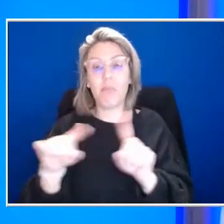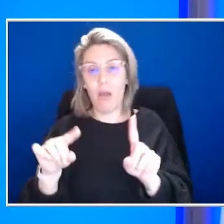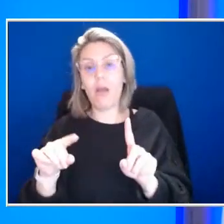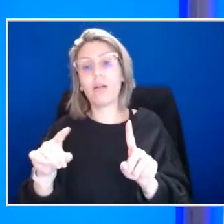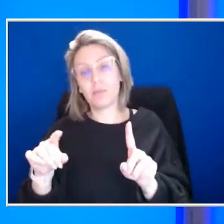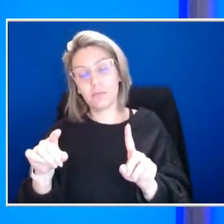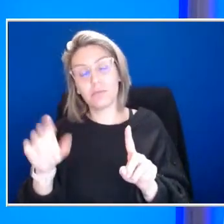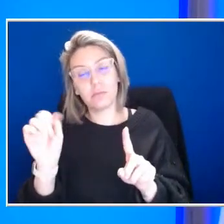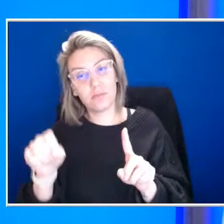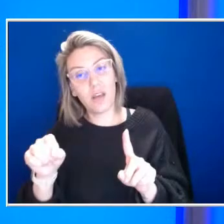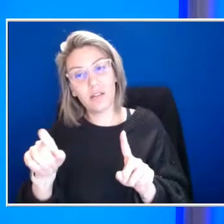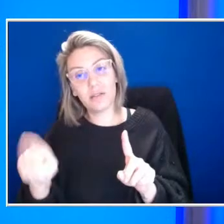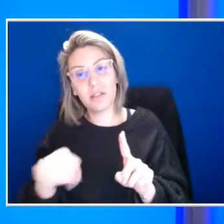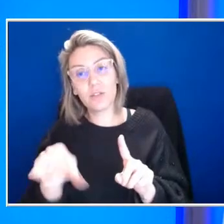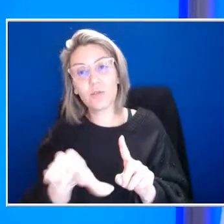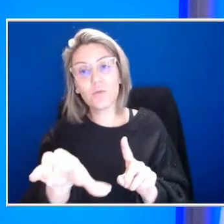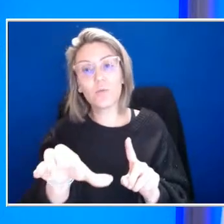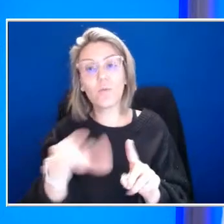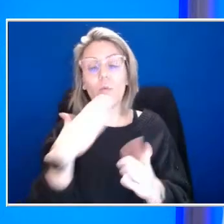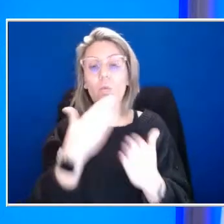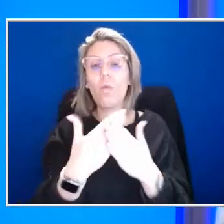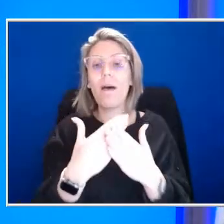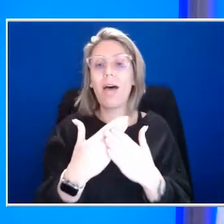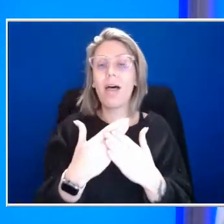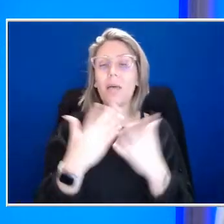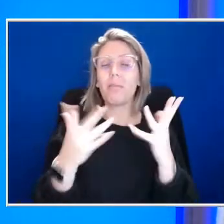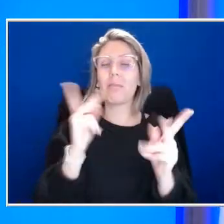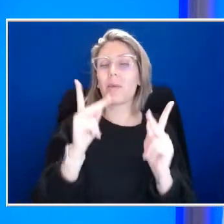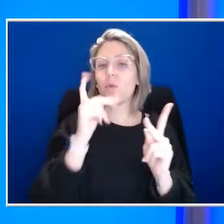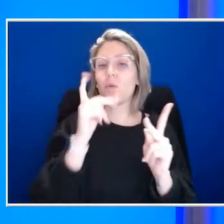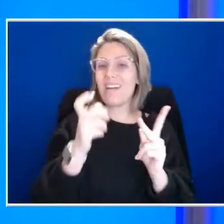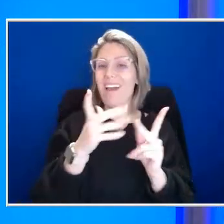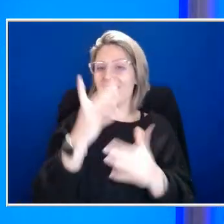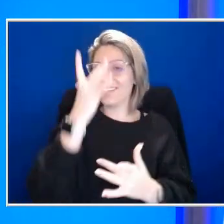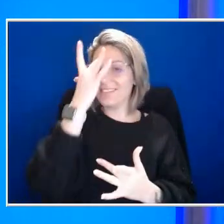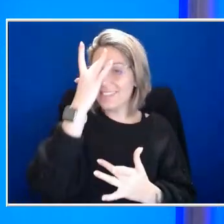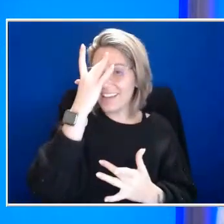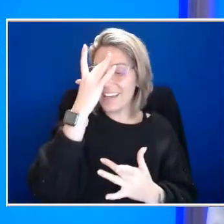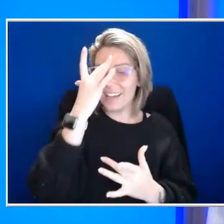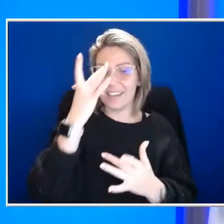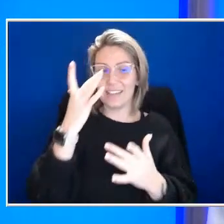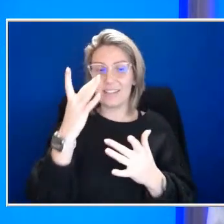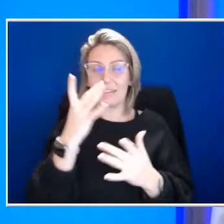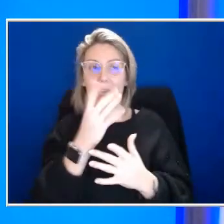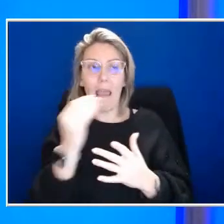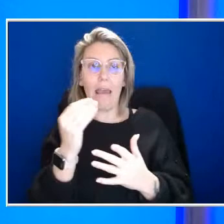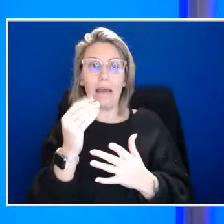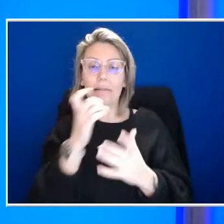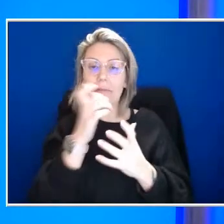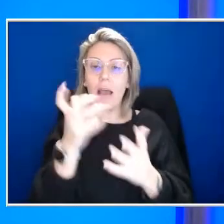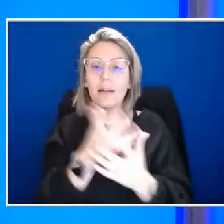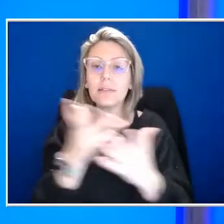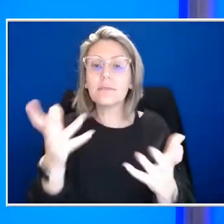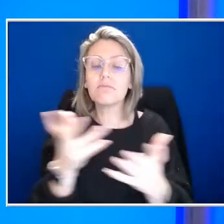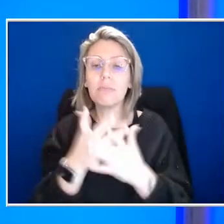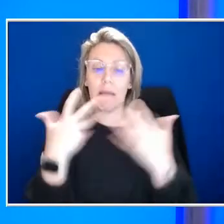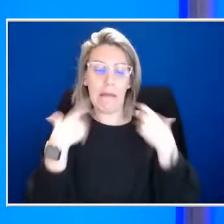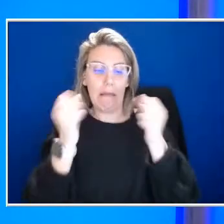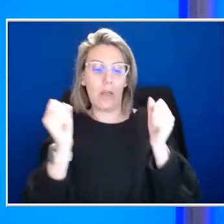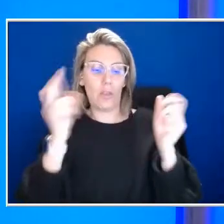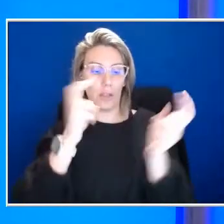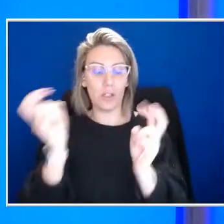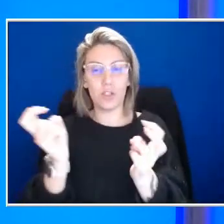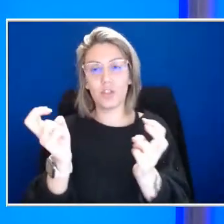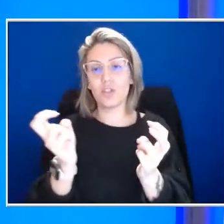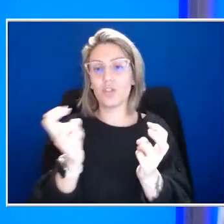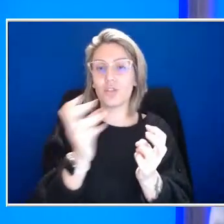are less sick do better, who have less comorbidities do better. Then, of course, donor factors come